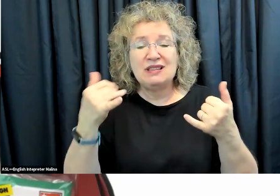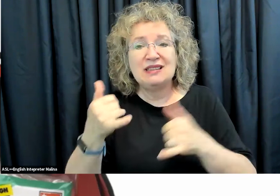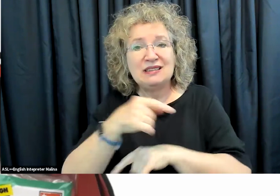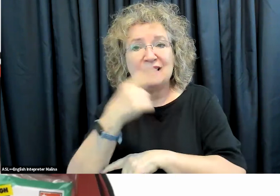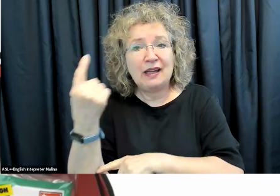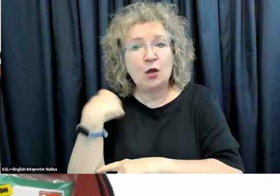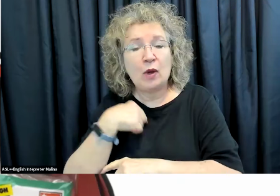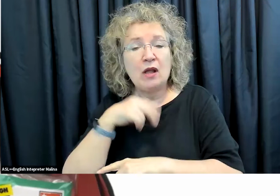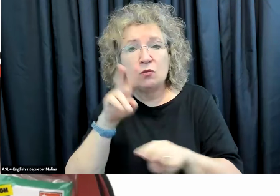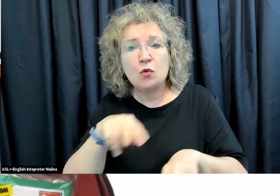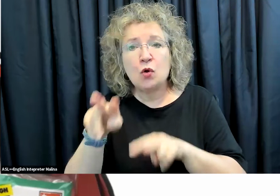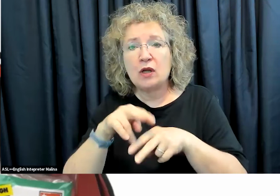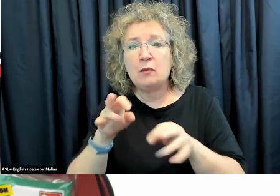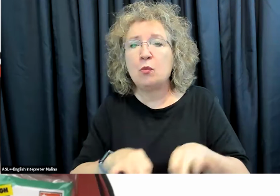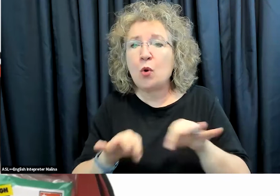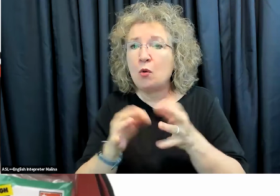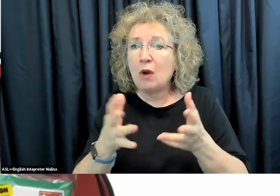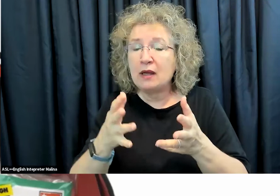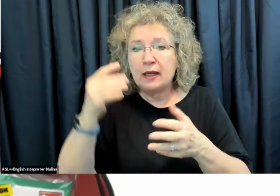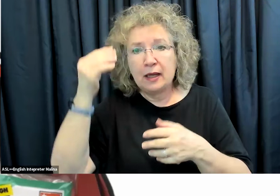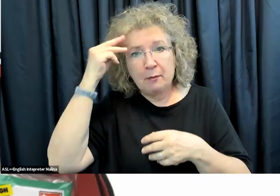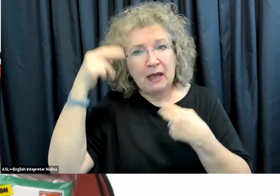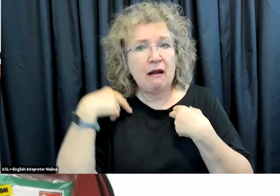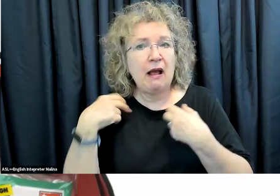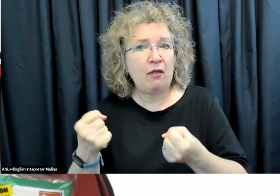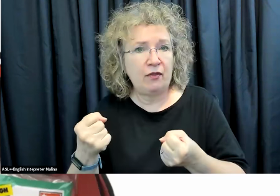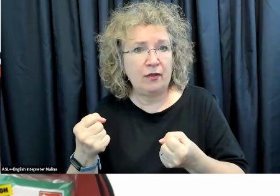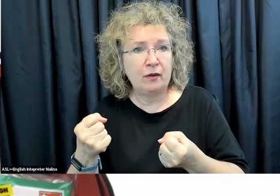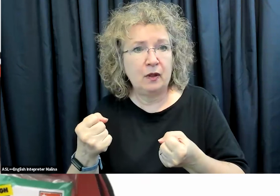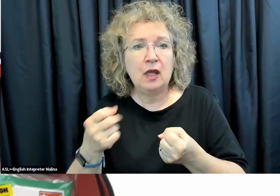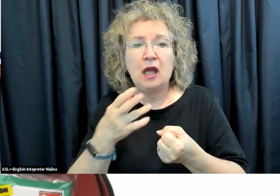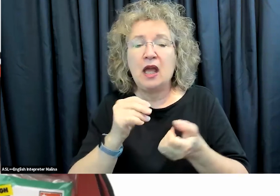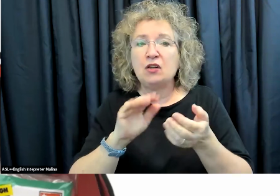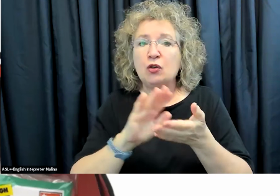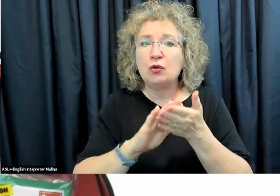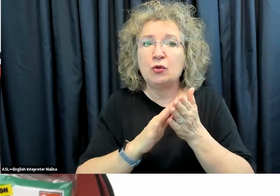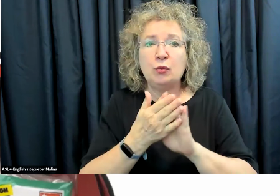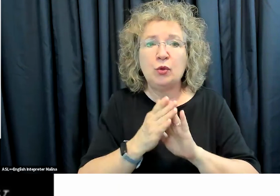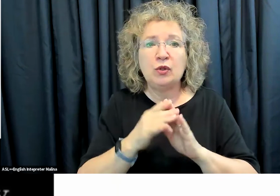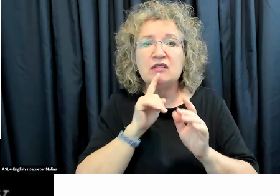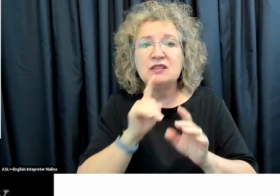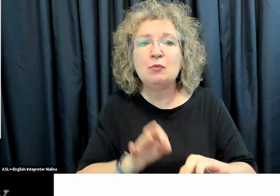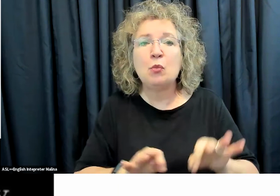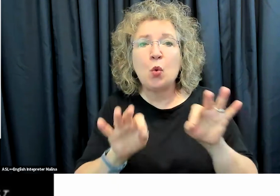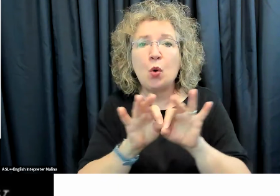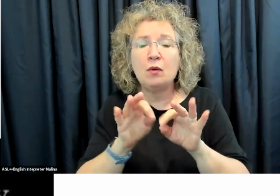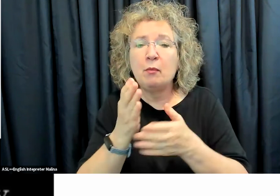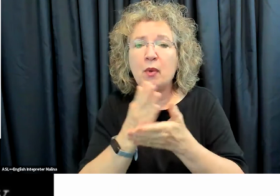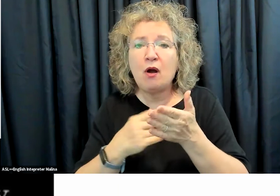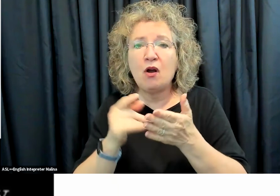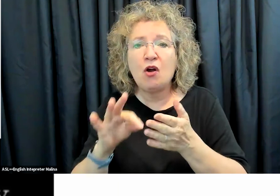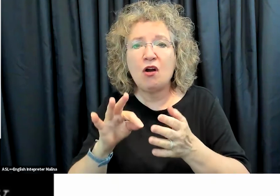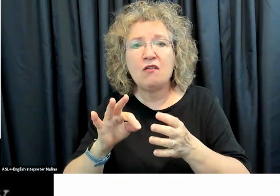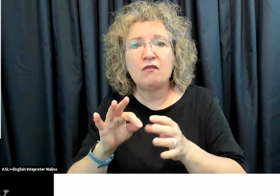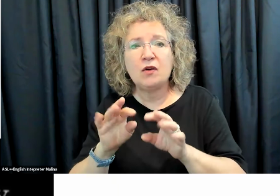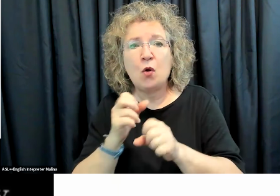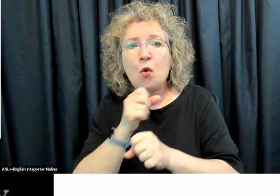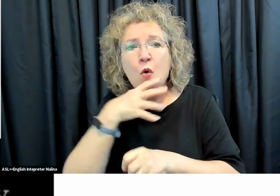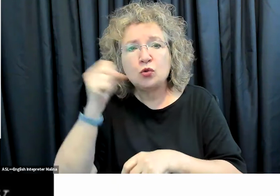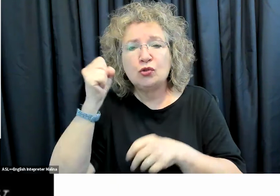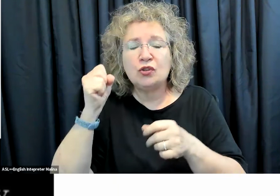older adult disaster preparedness and emergency management. Next slide, please. So when we